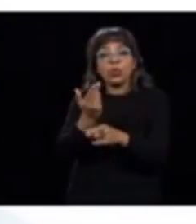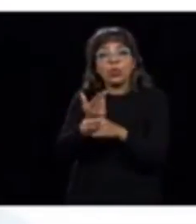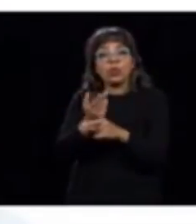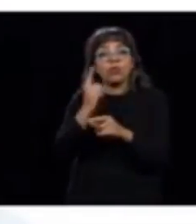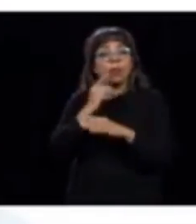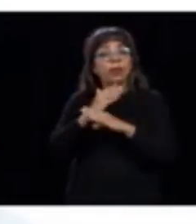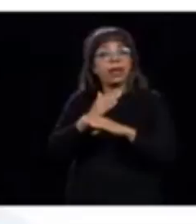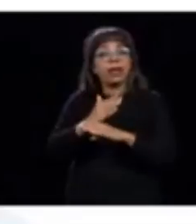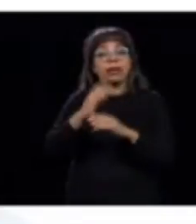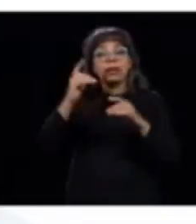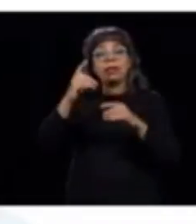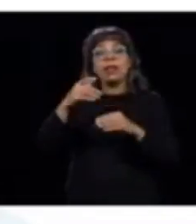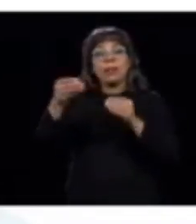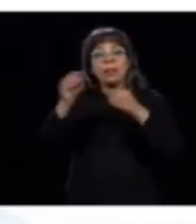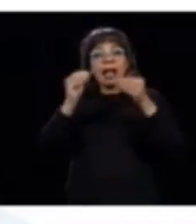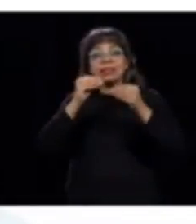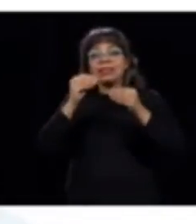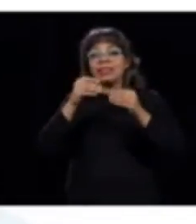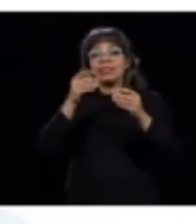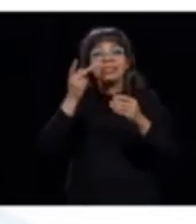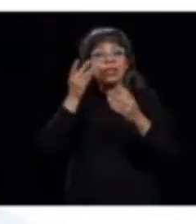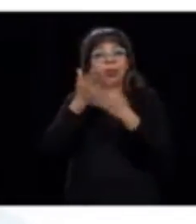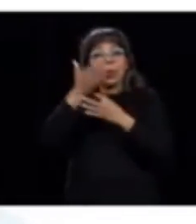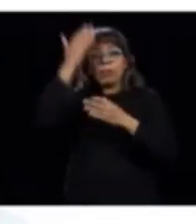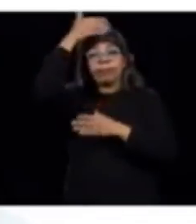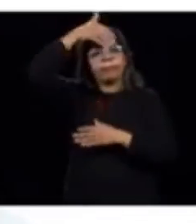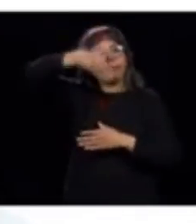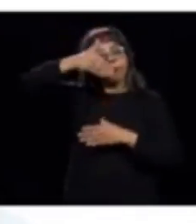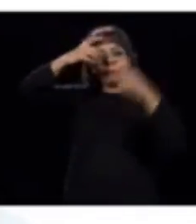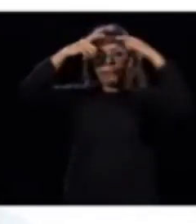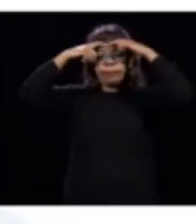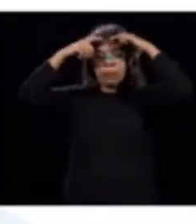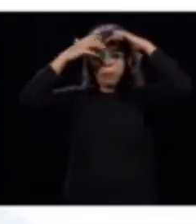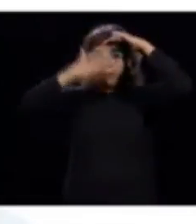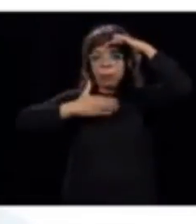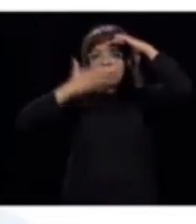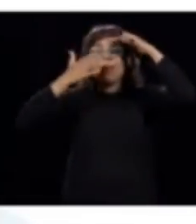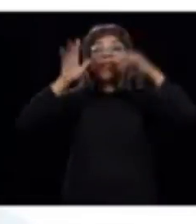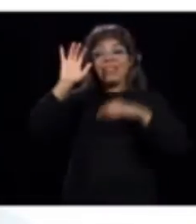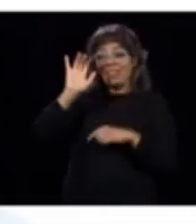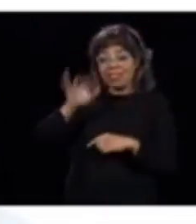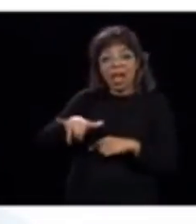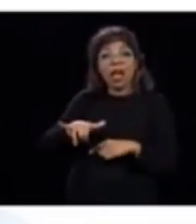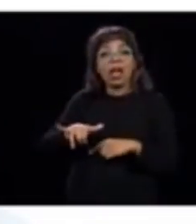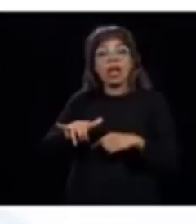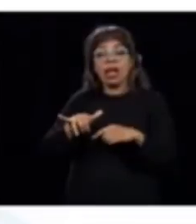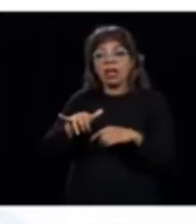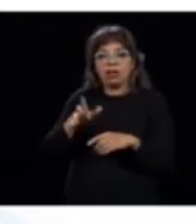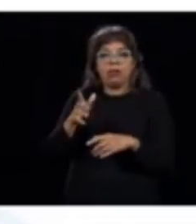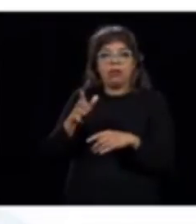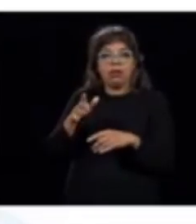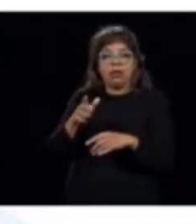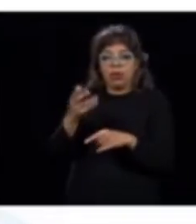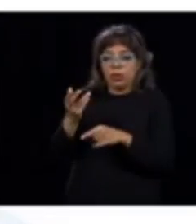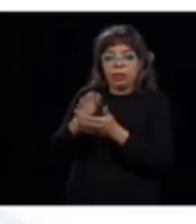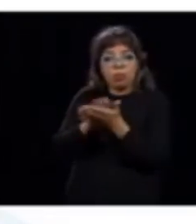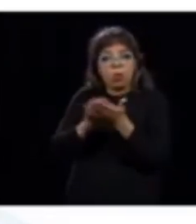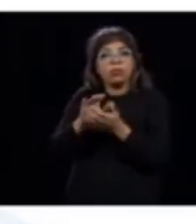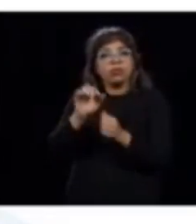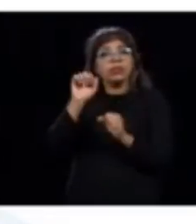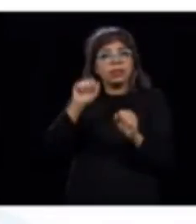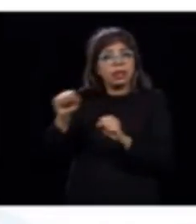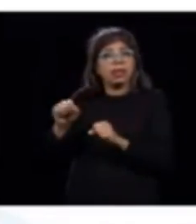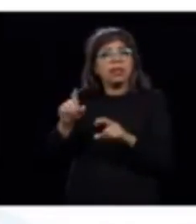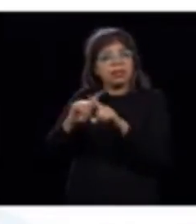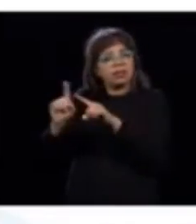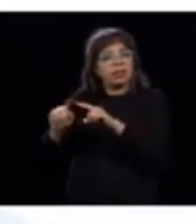we're going to make blouses in Quebec we're going to be much more autonomous we're going to make masks in Quebec so what I'm saying and we've